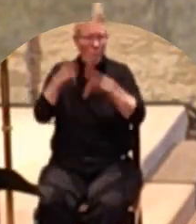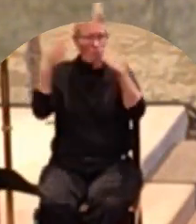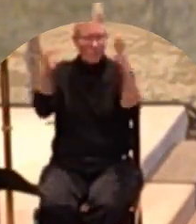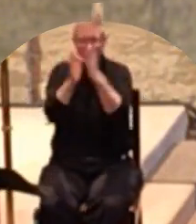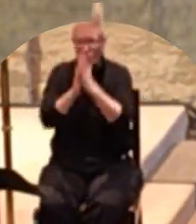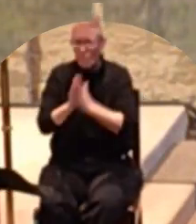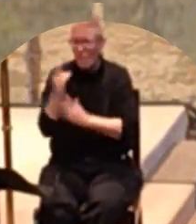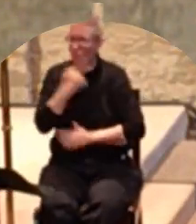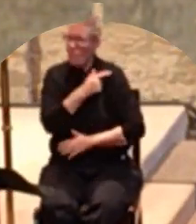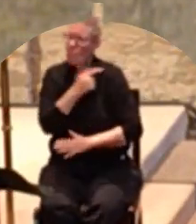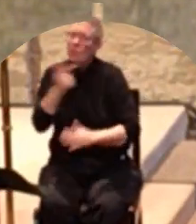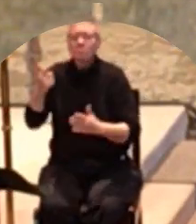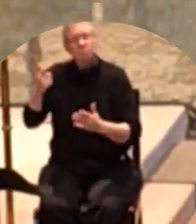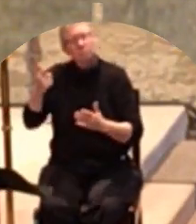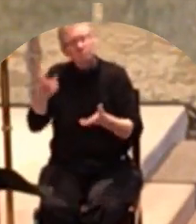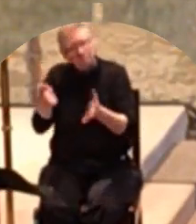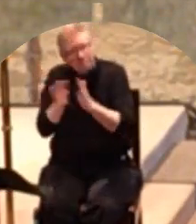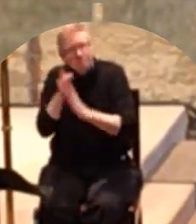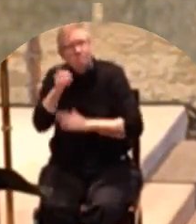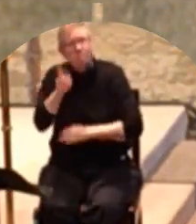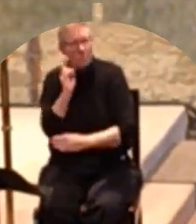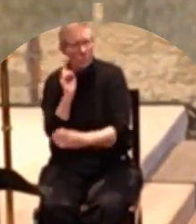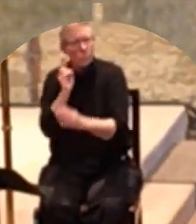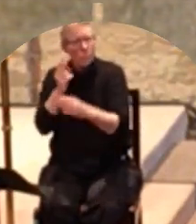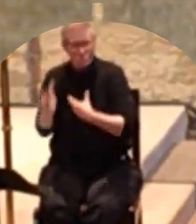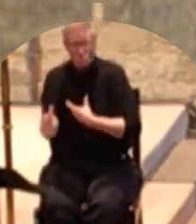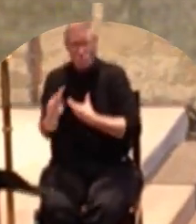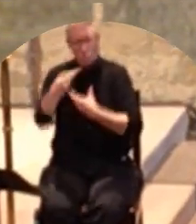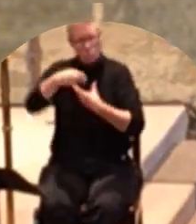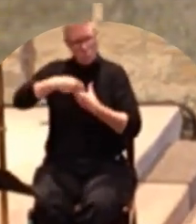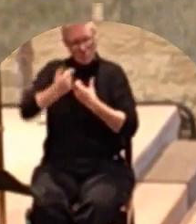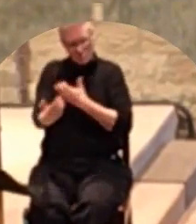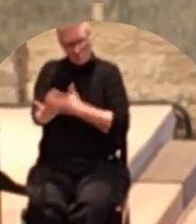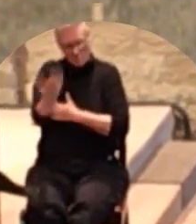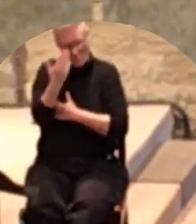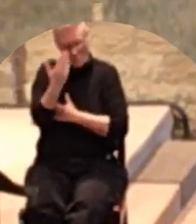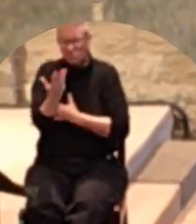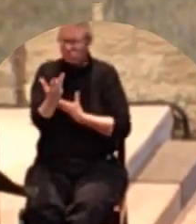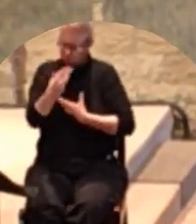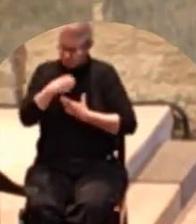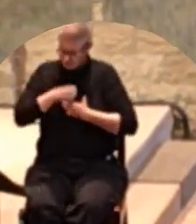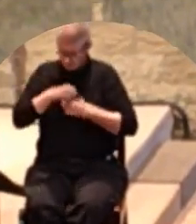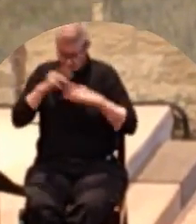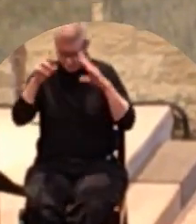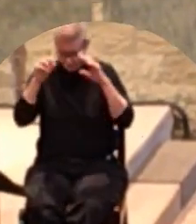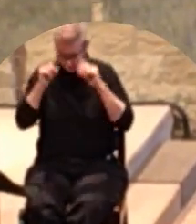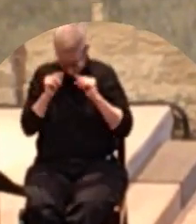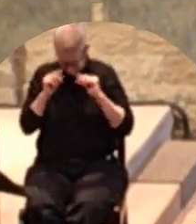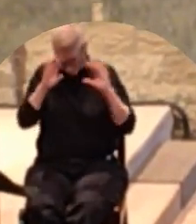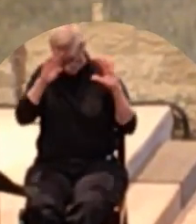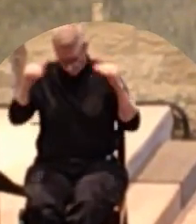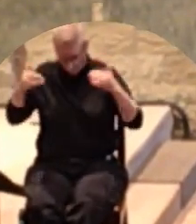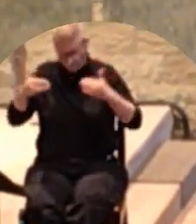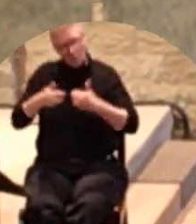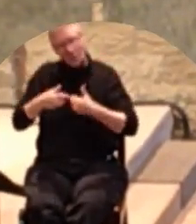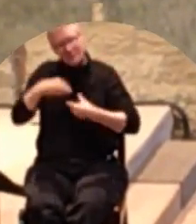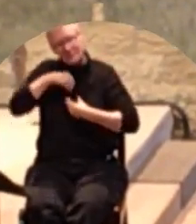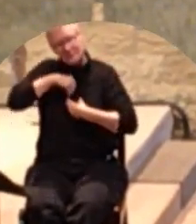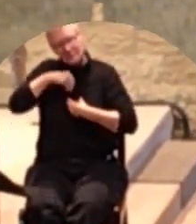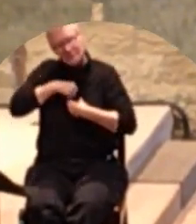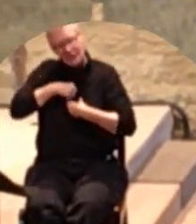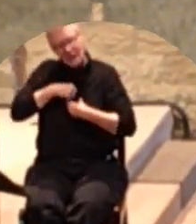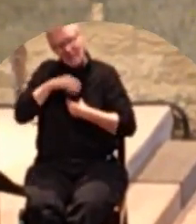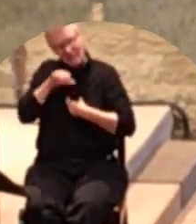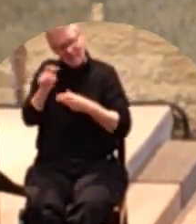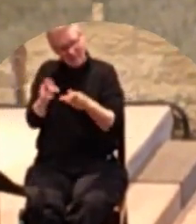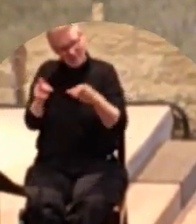invite you to join me this morning. Just go within, gently close your eyes, and focus your attention inward to that place that only